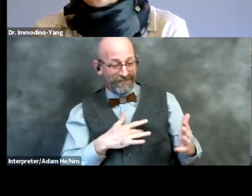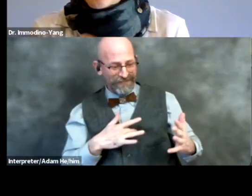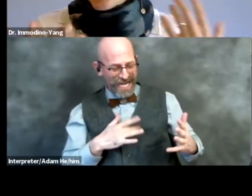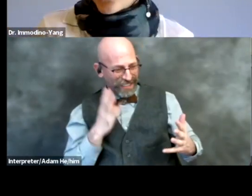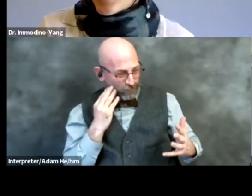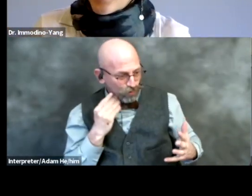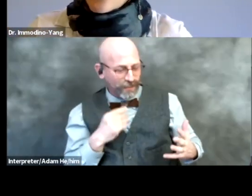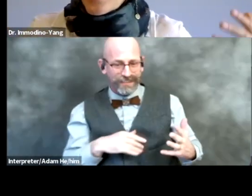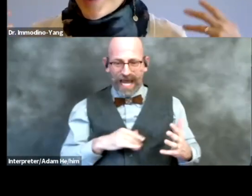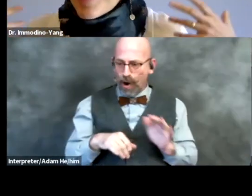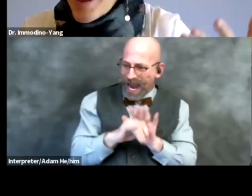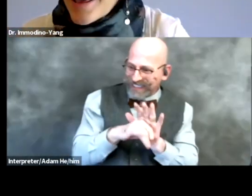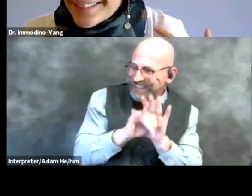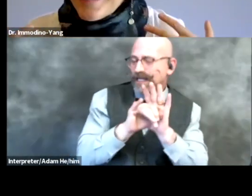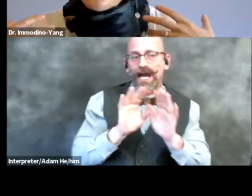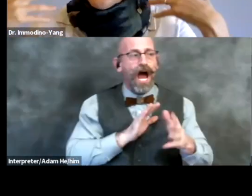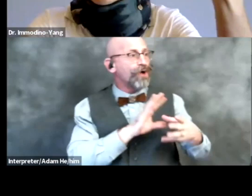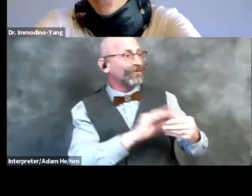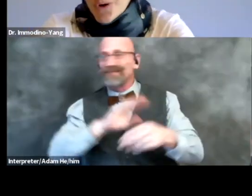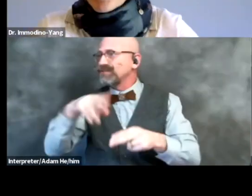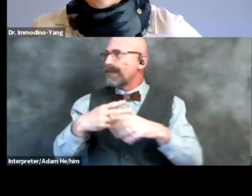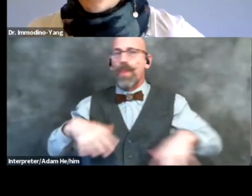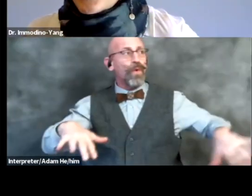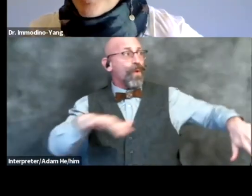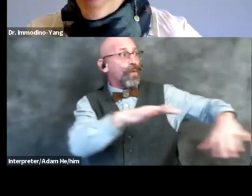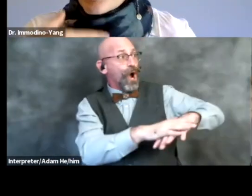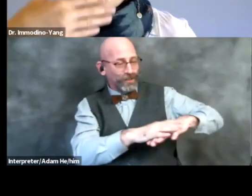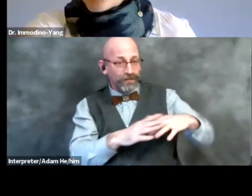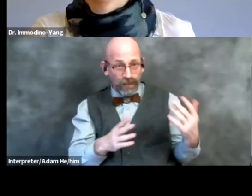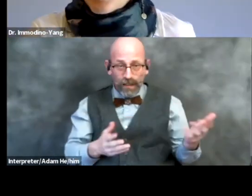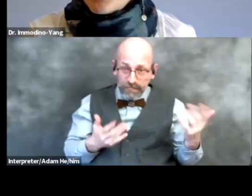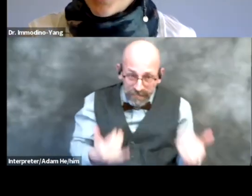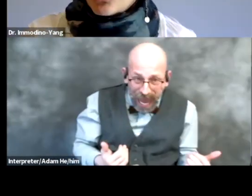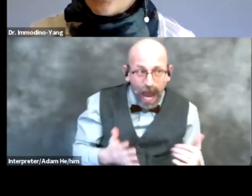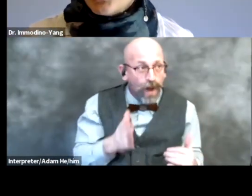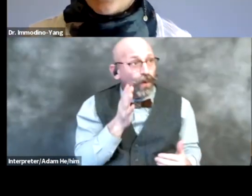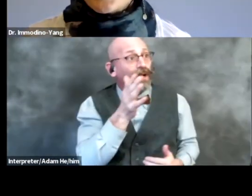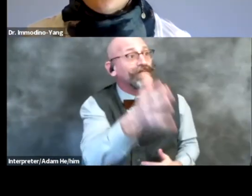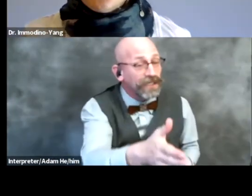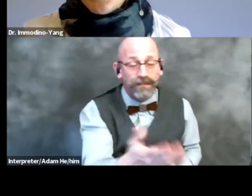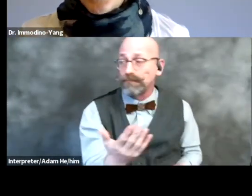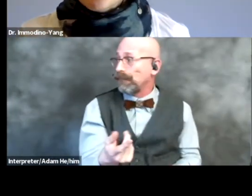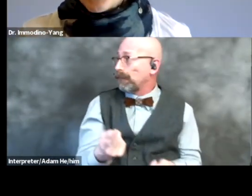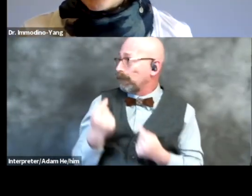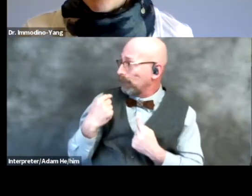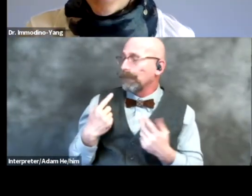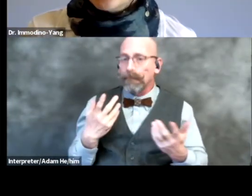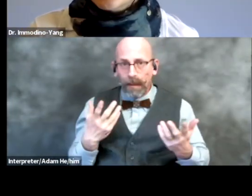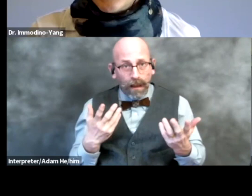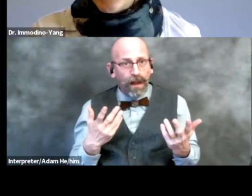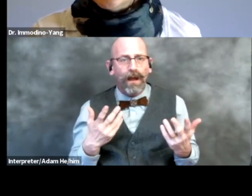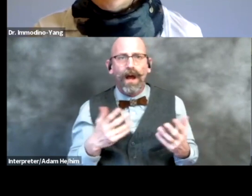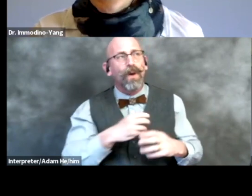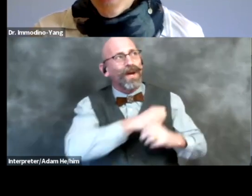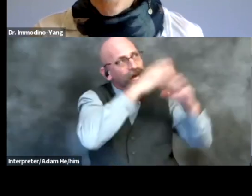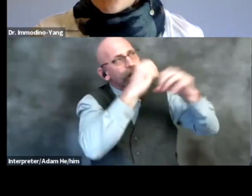world, as it is now, as it's been, as it will be, right? The possible potential futures that we